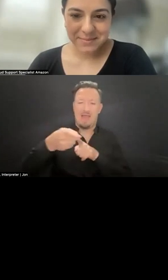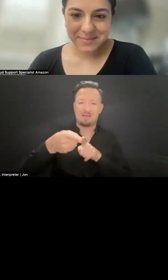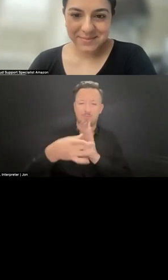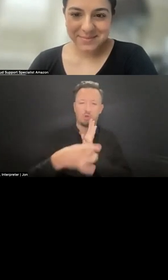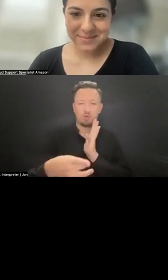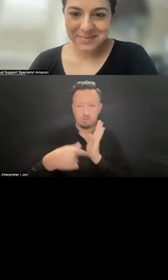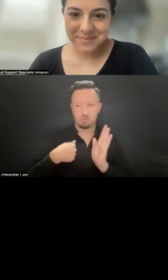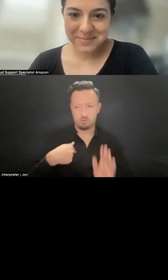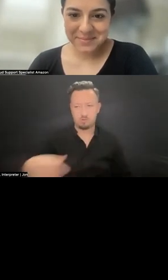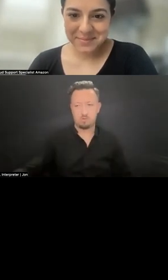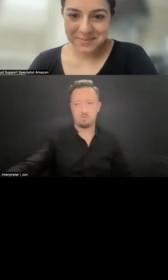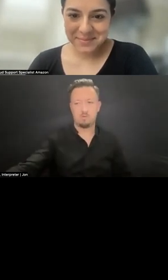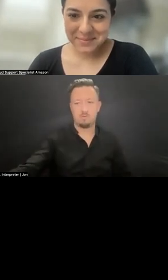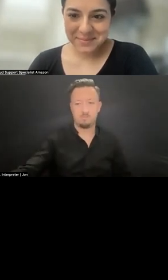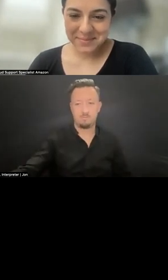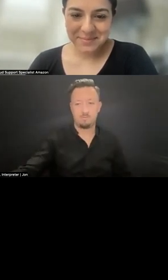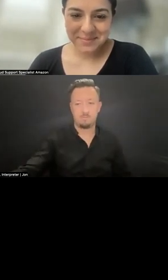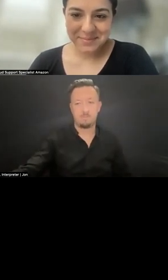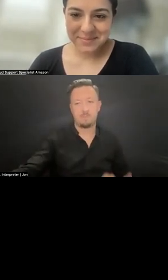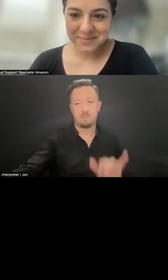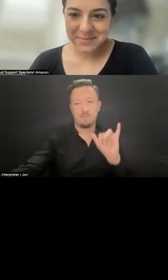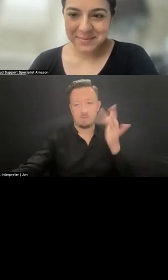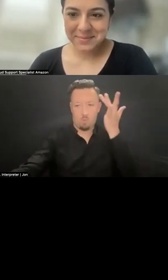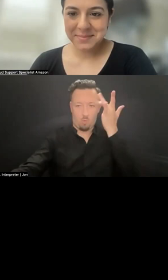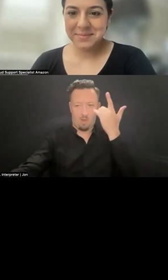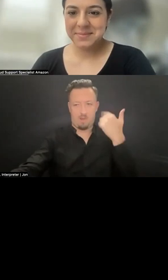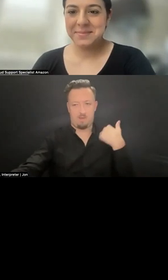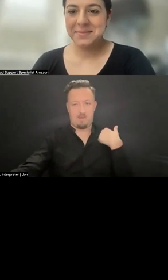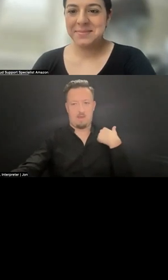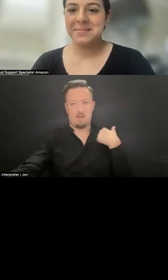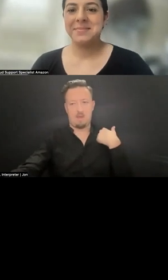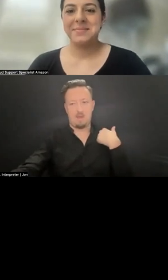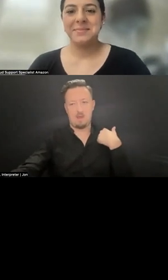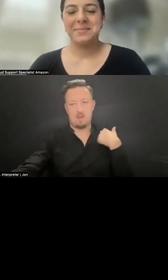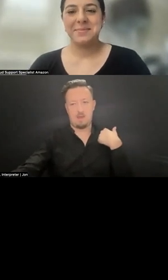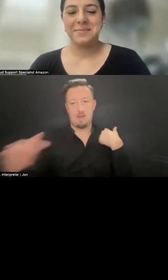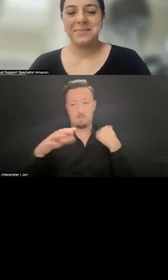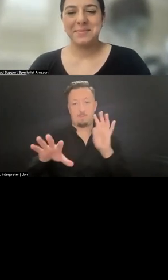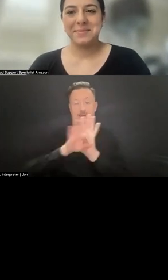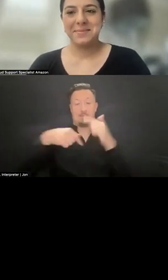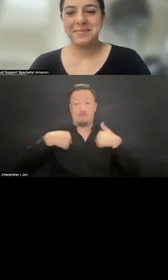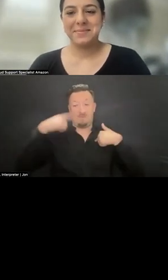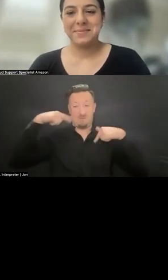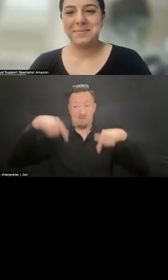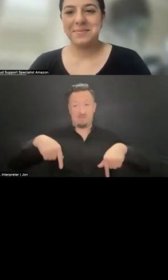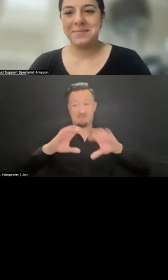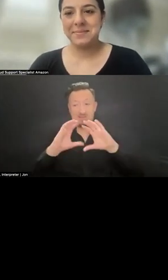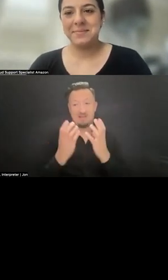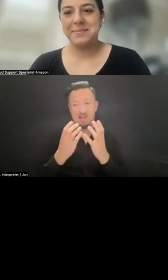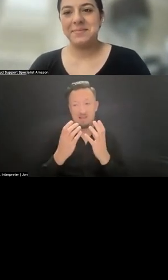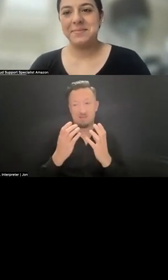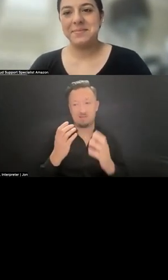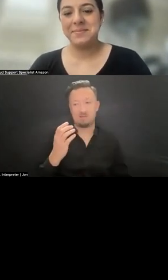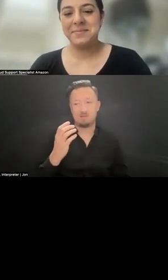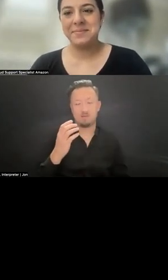the reasons for being selected for this course. Um, we're going to learn lots of